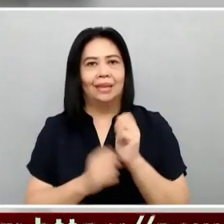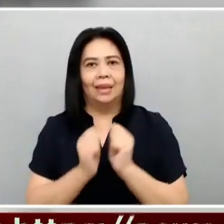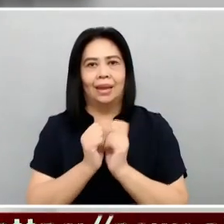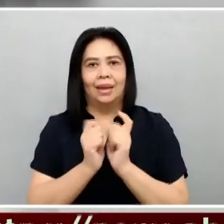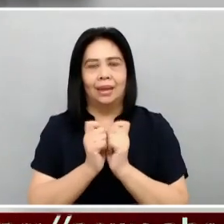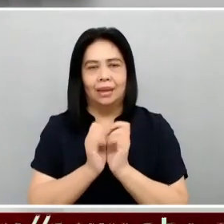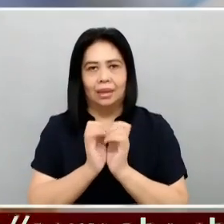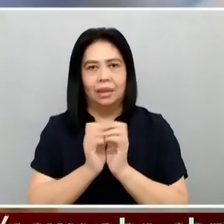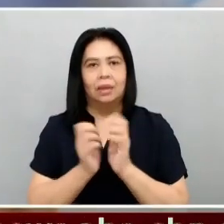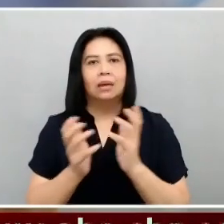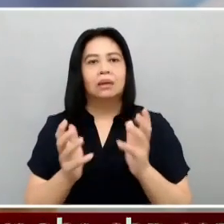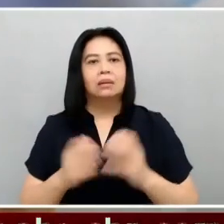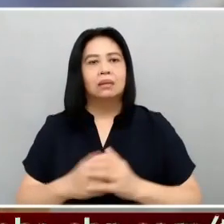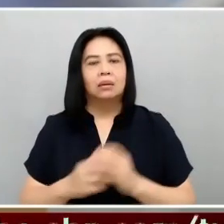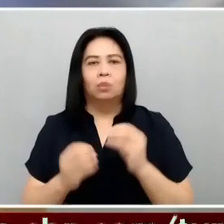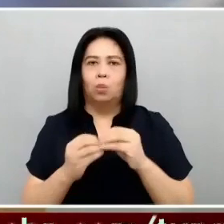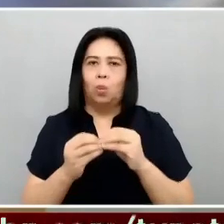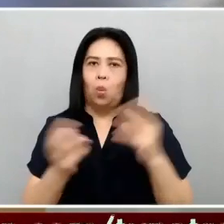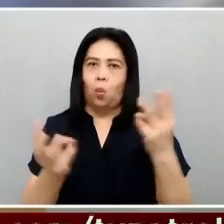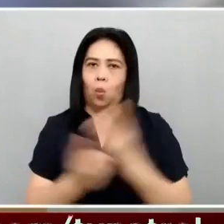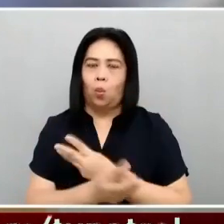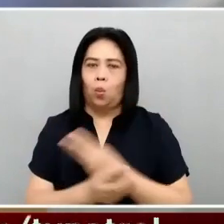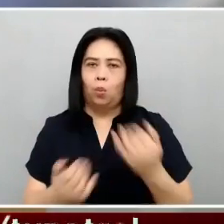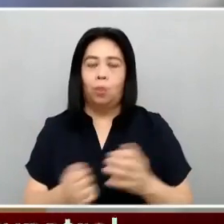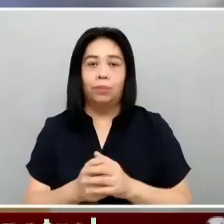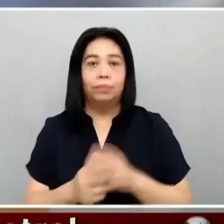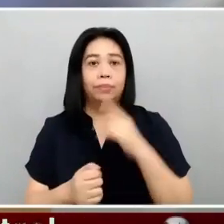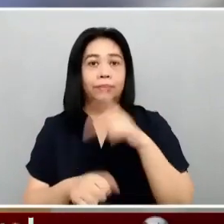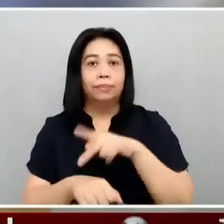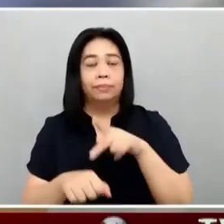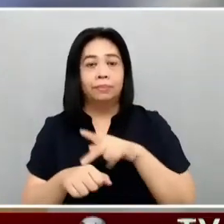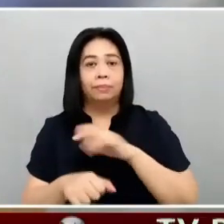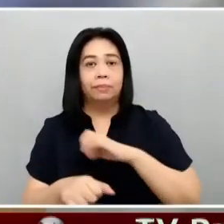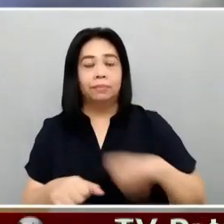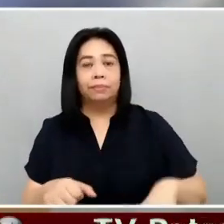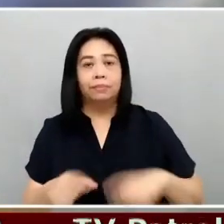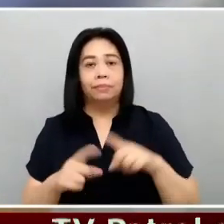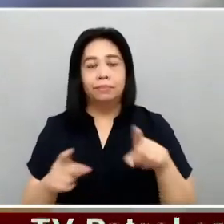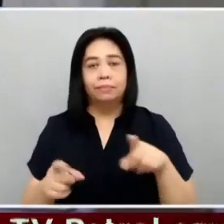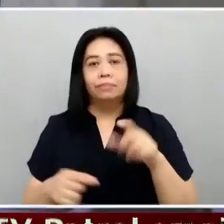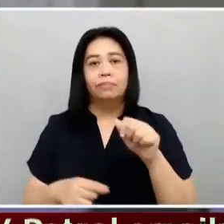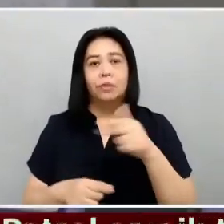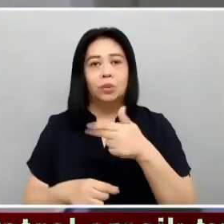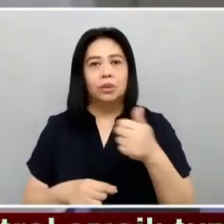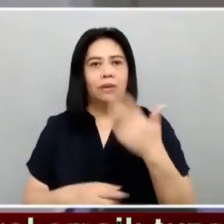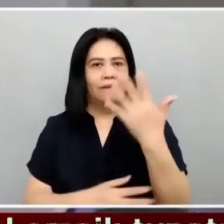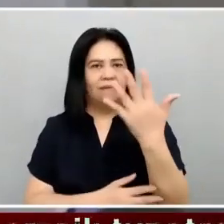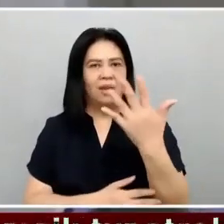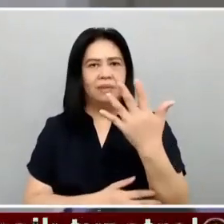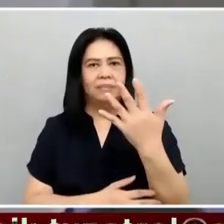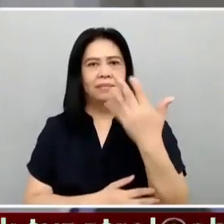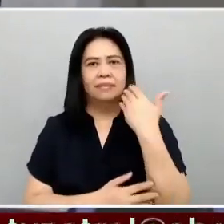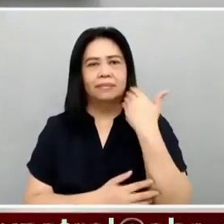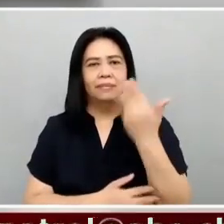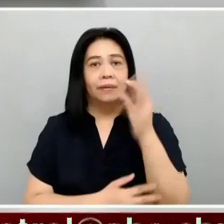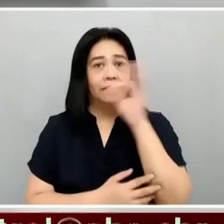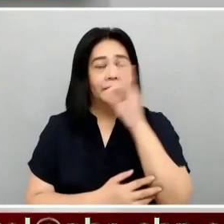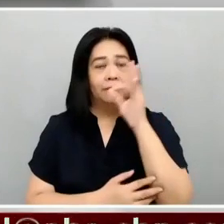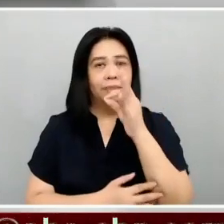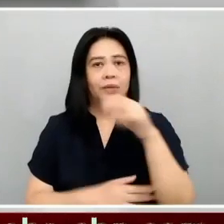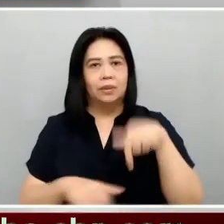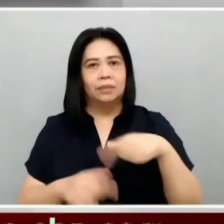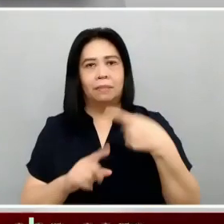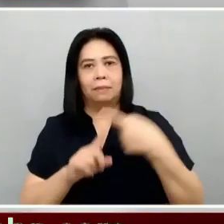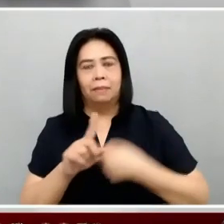it worse. Sa tala ng Philippine Embassy sa Indonesia, may 5 Pinoy ang nasawi sa COVID ngayong buwan. The